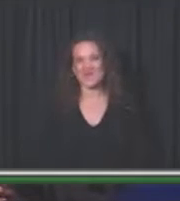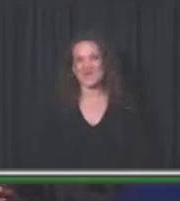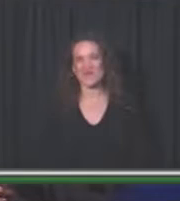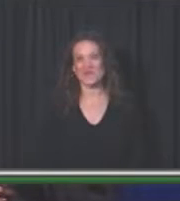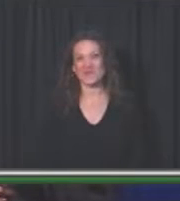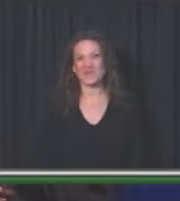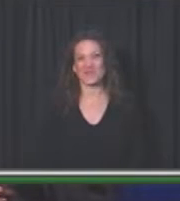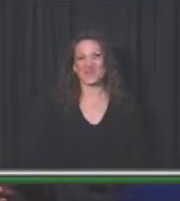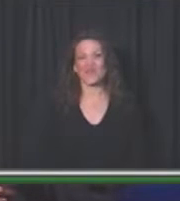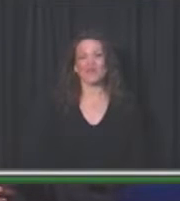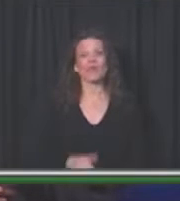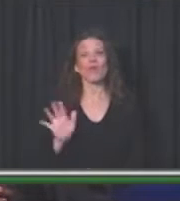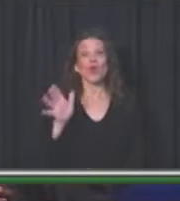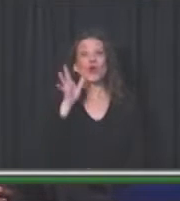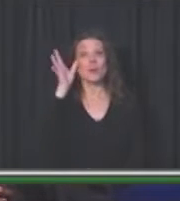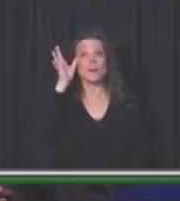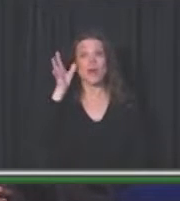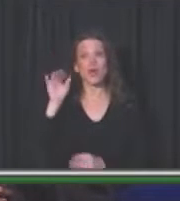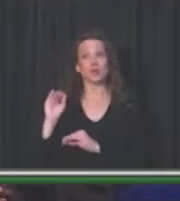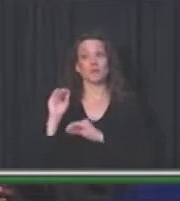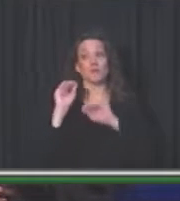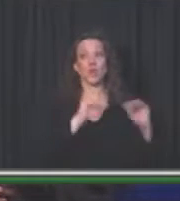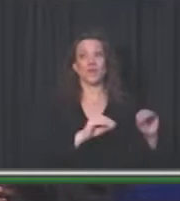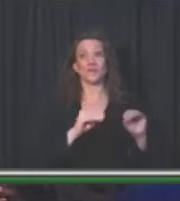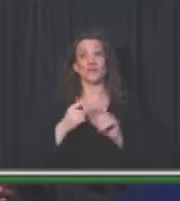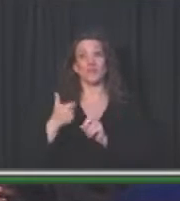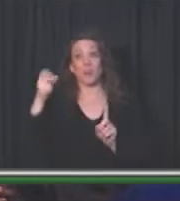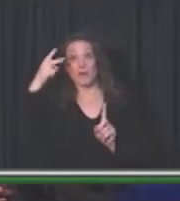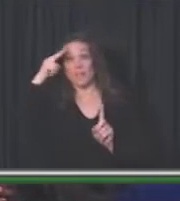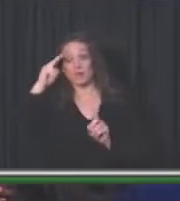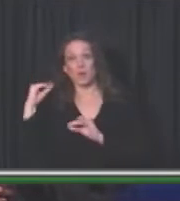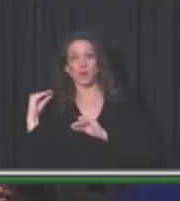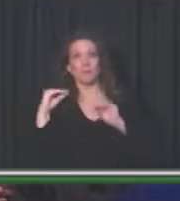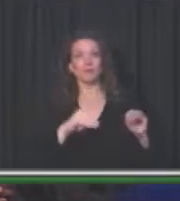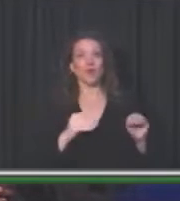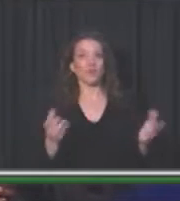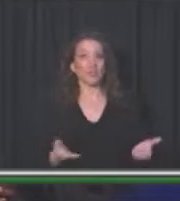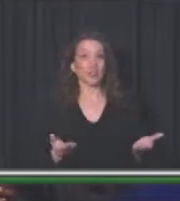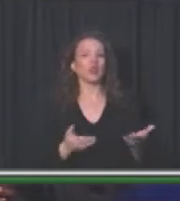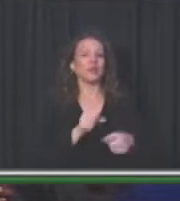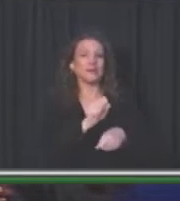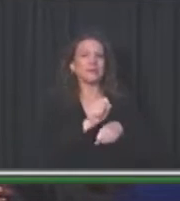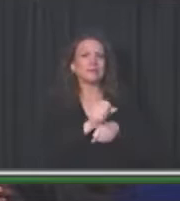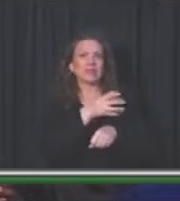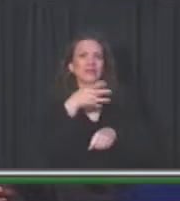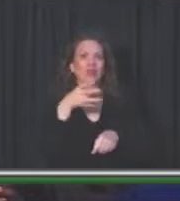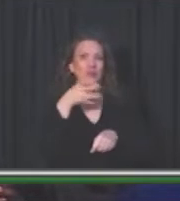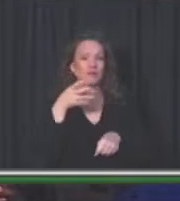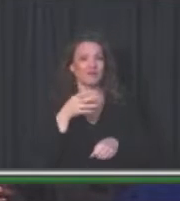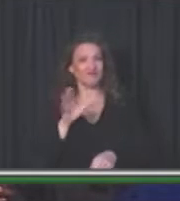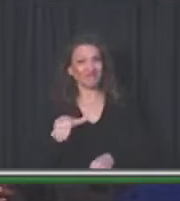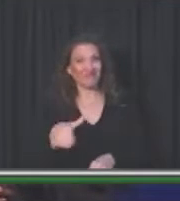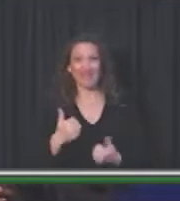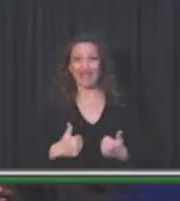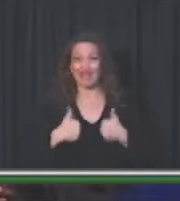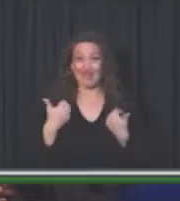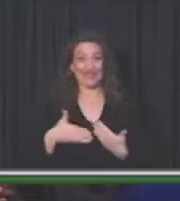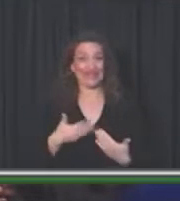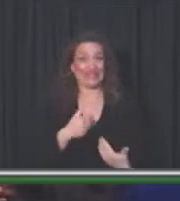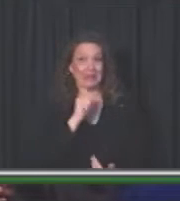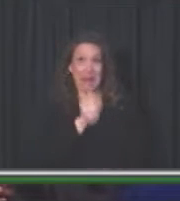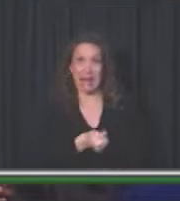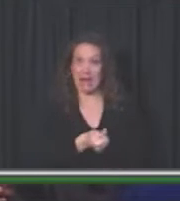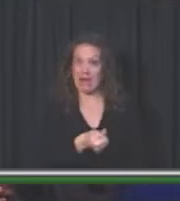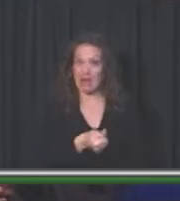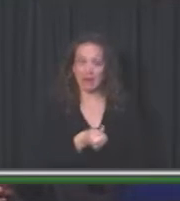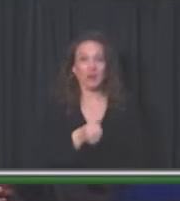Her parents came from Mexico to work the fields, and life was not easy. When she told me her